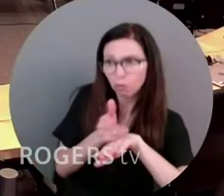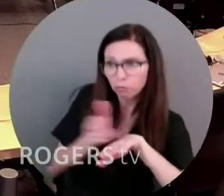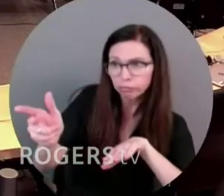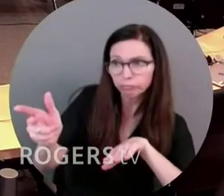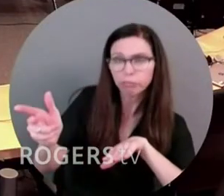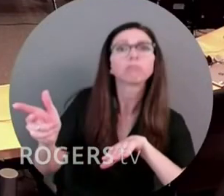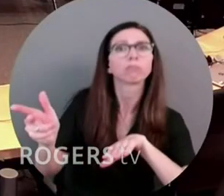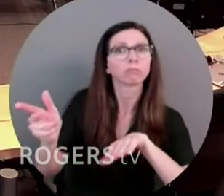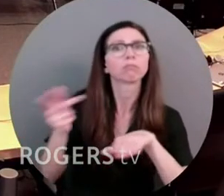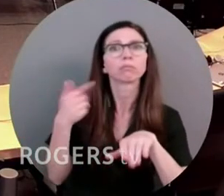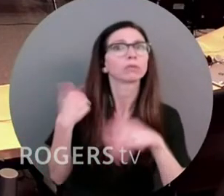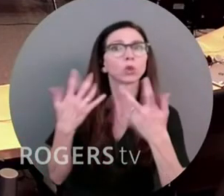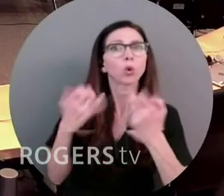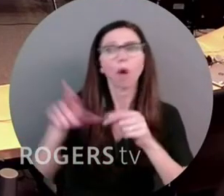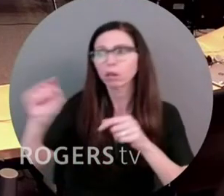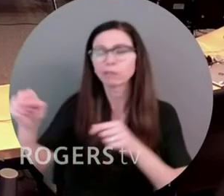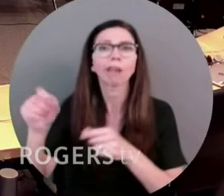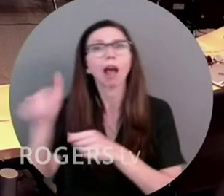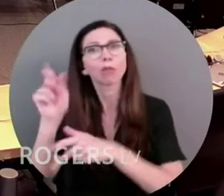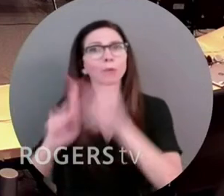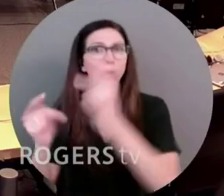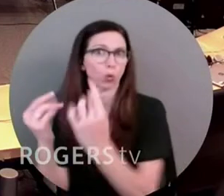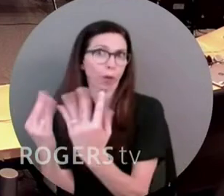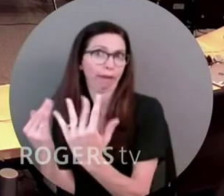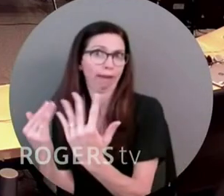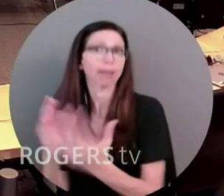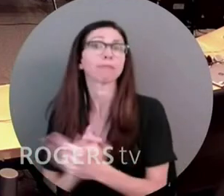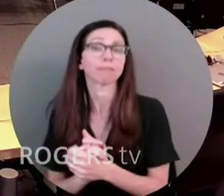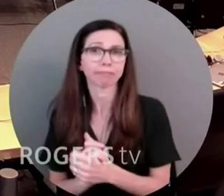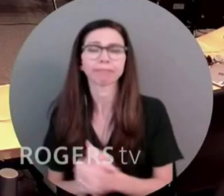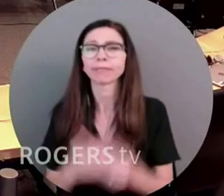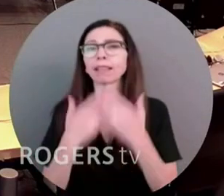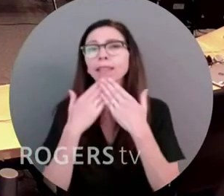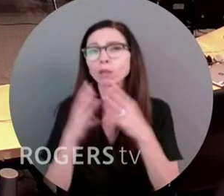Great, thanks. Thank you very much, everyone. Merci à tous.